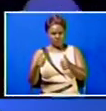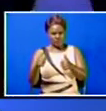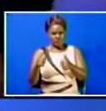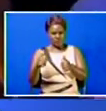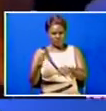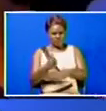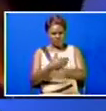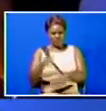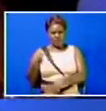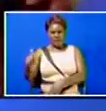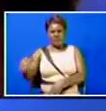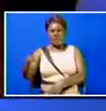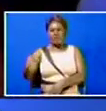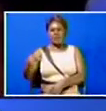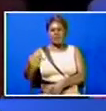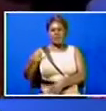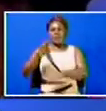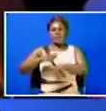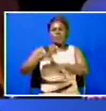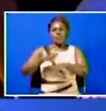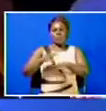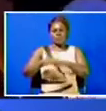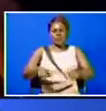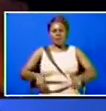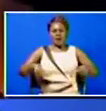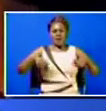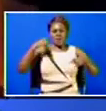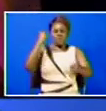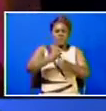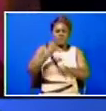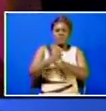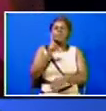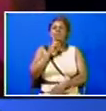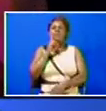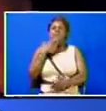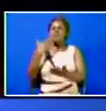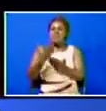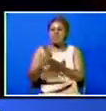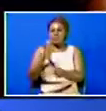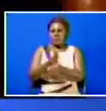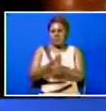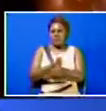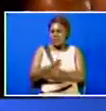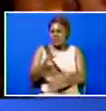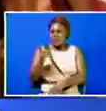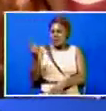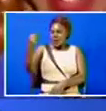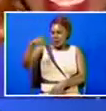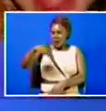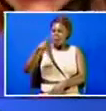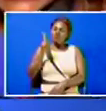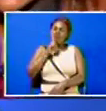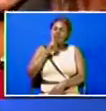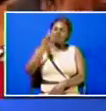music from the heart that goes to the heart, will just give a good live performance. All right, Chimano, thank you so much. So make sure you come down to